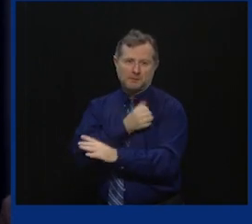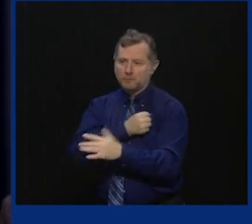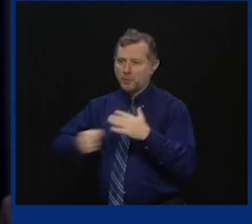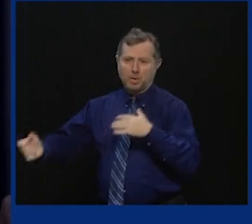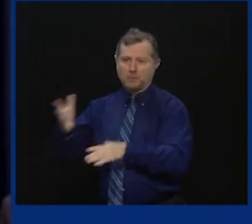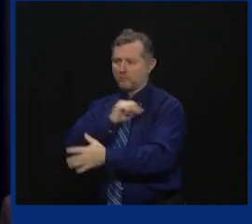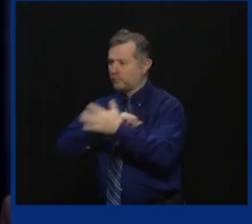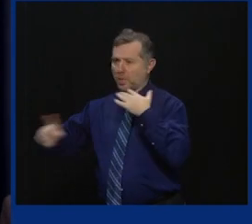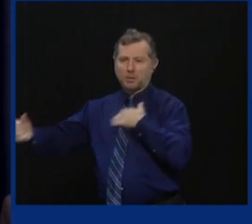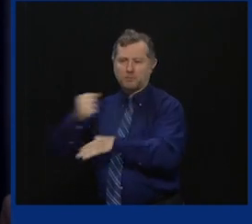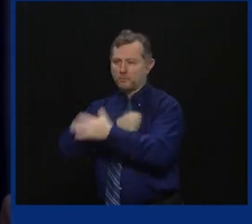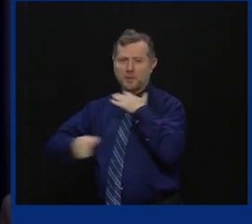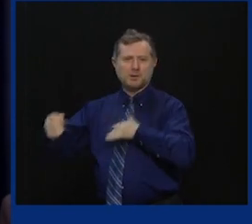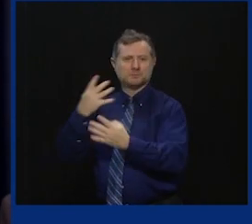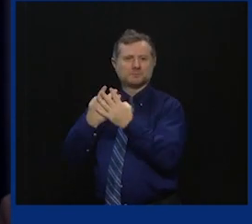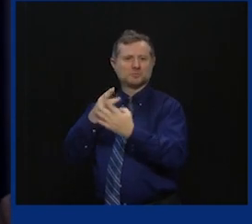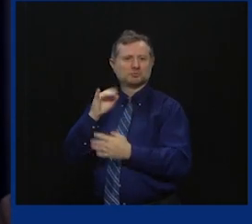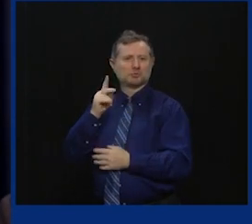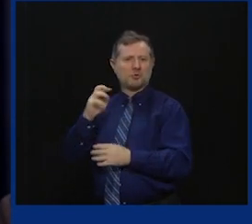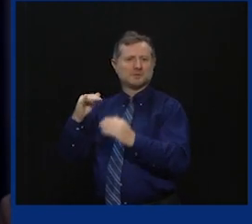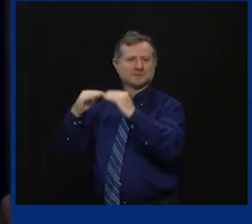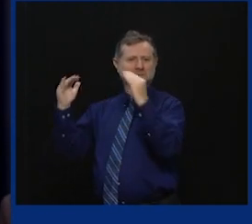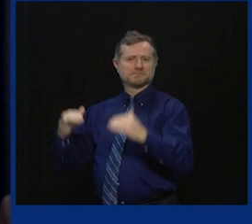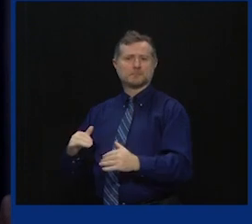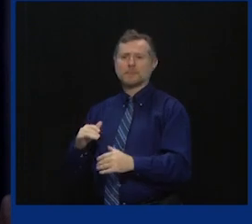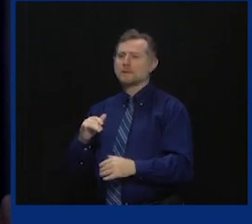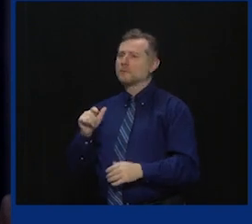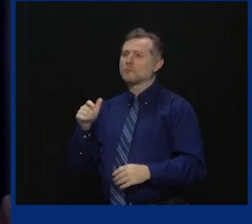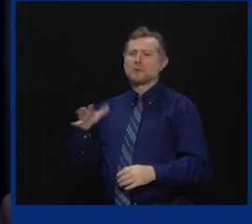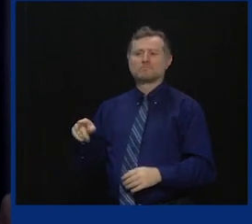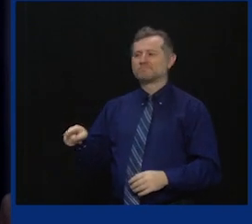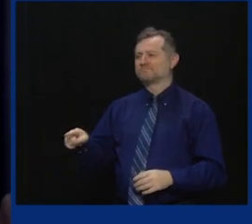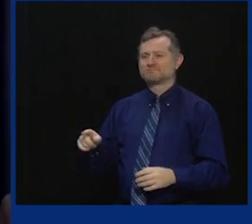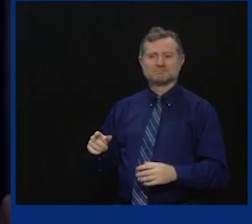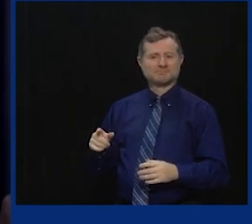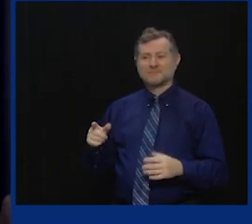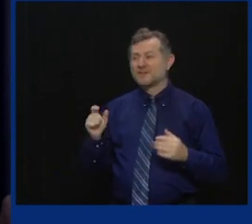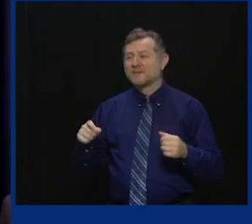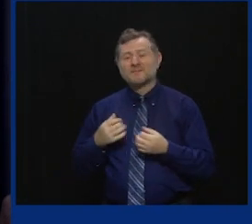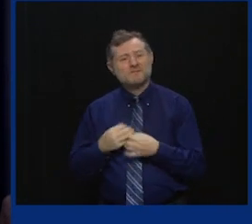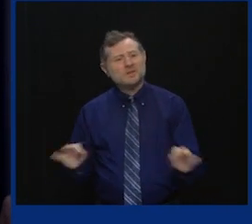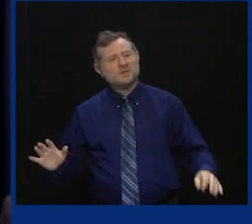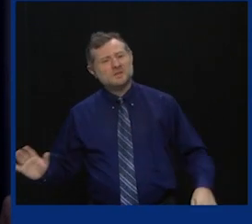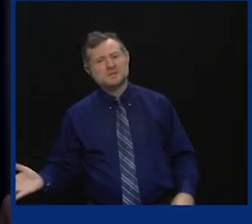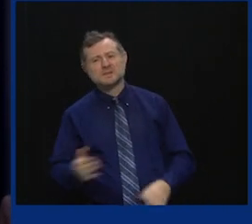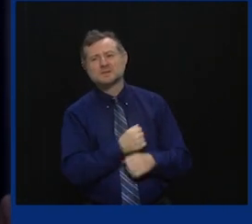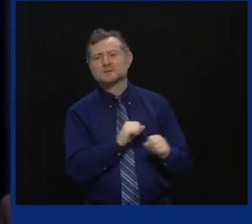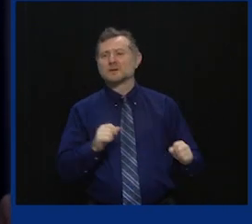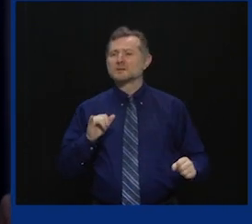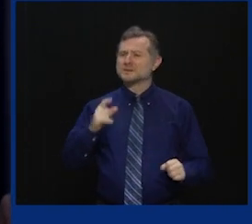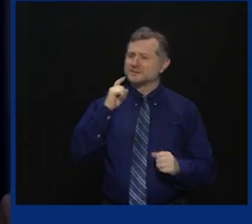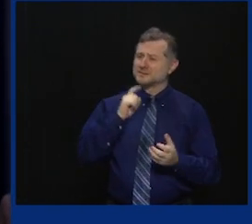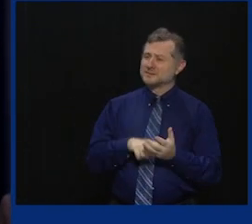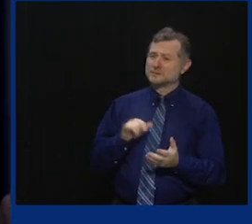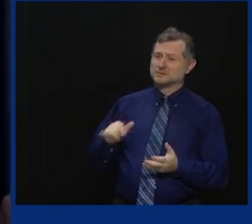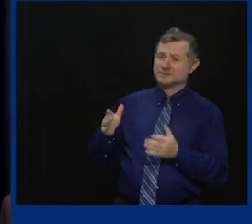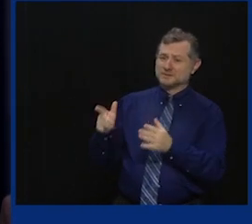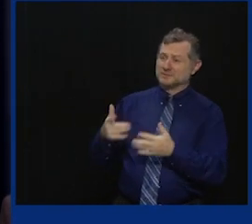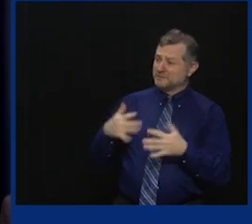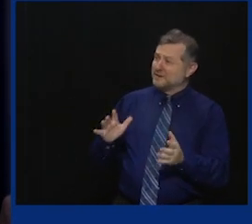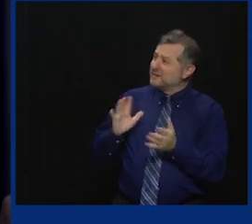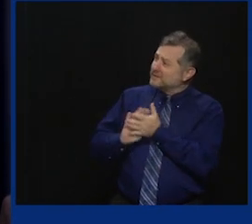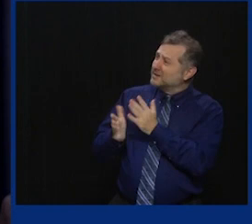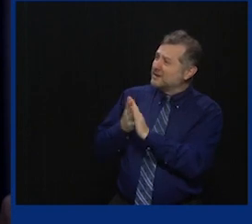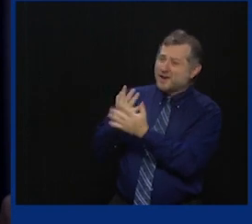that would not allow them to be free and not acknowledge that they had actually paid their debt to